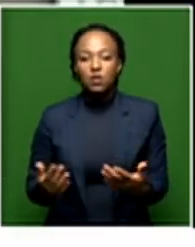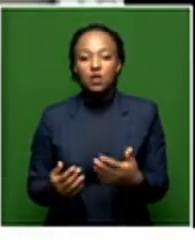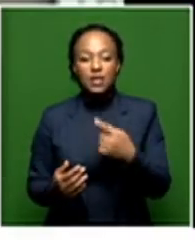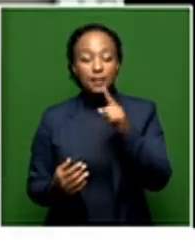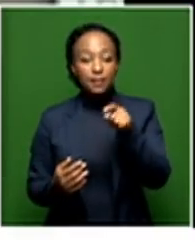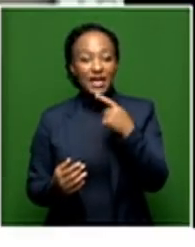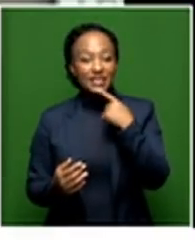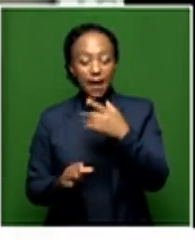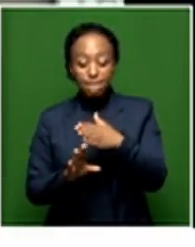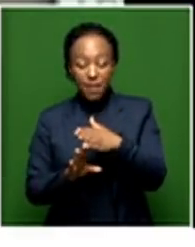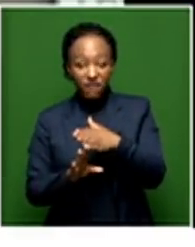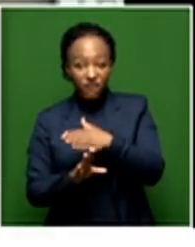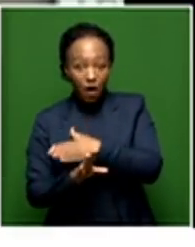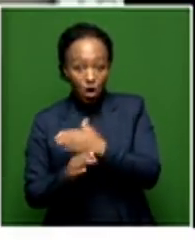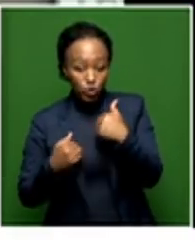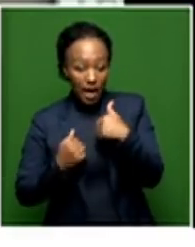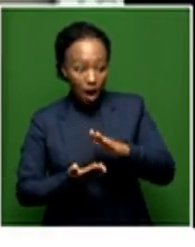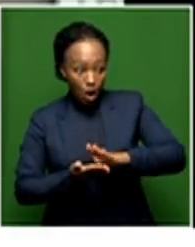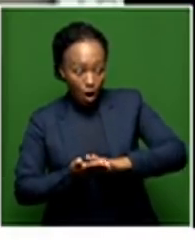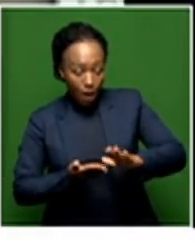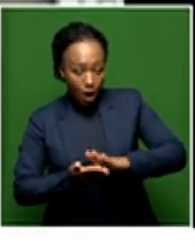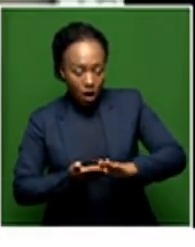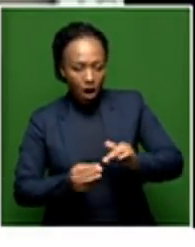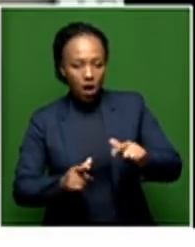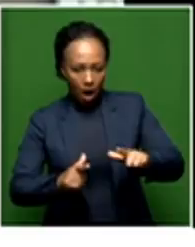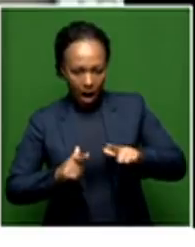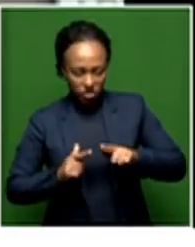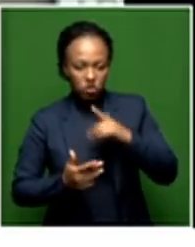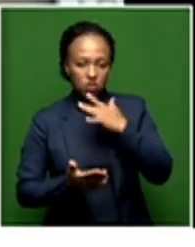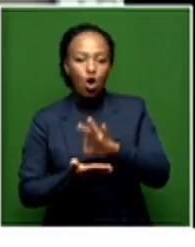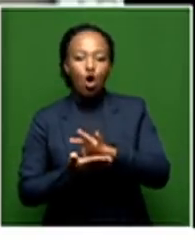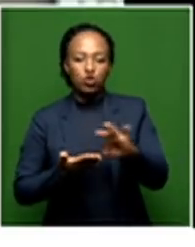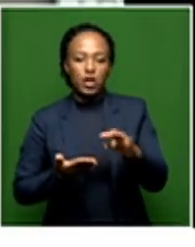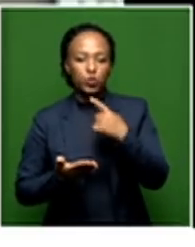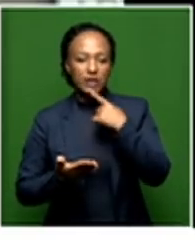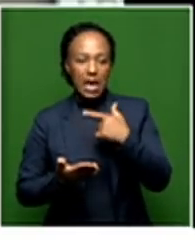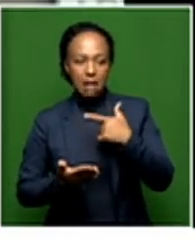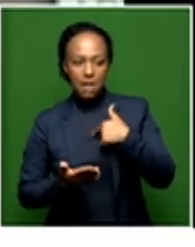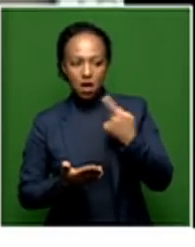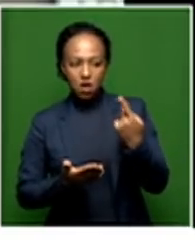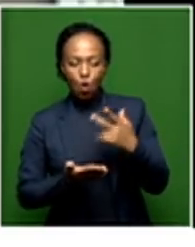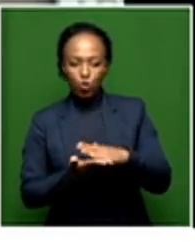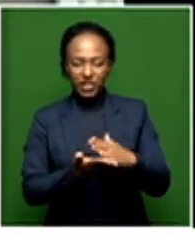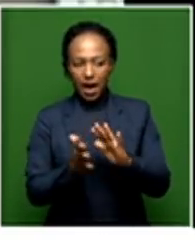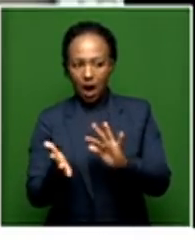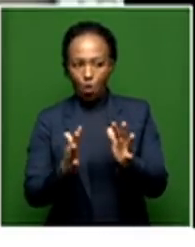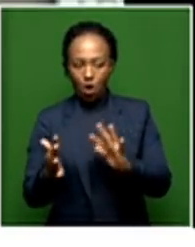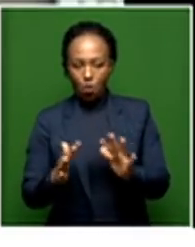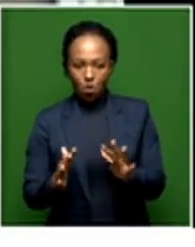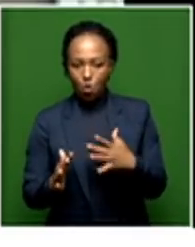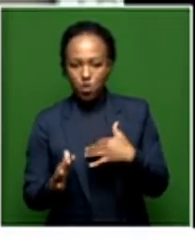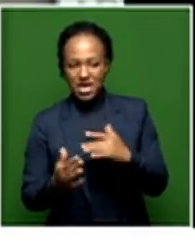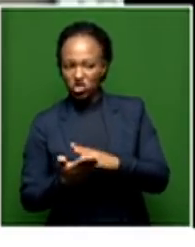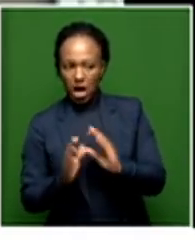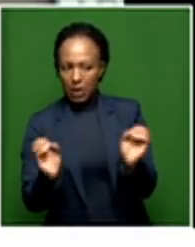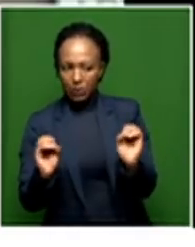be before you even start the process of the negotiations of the entrance. That is